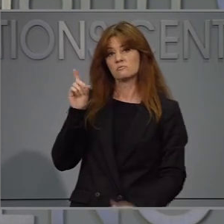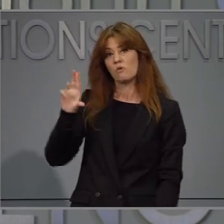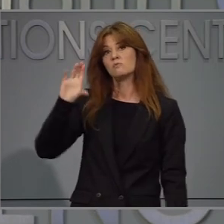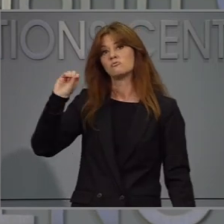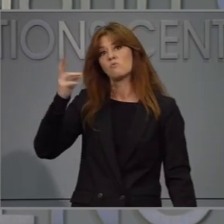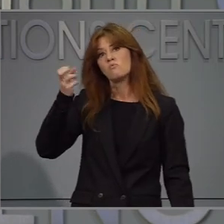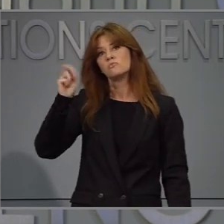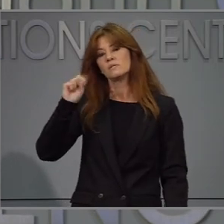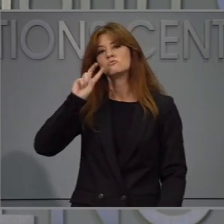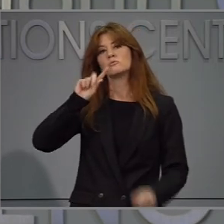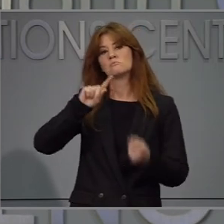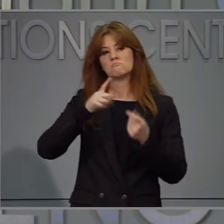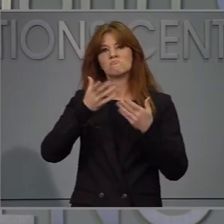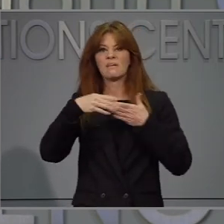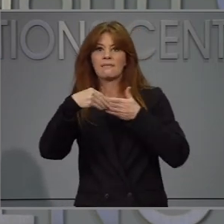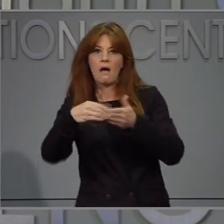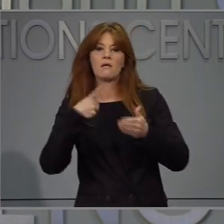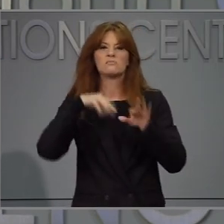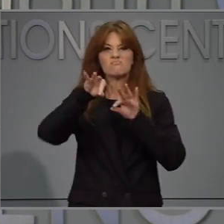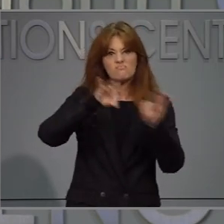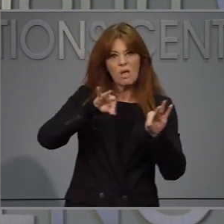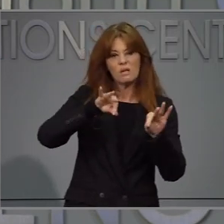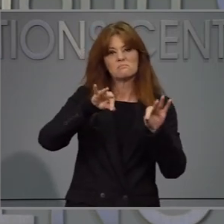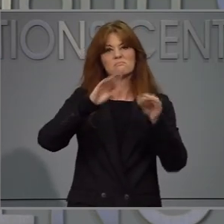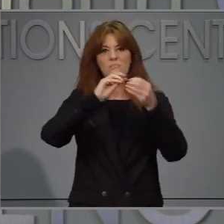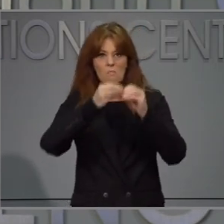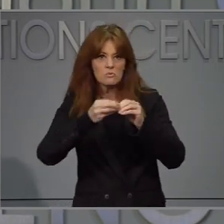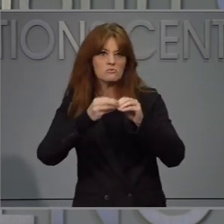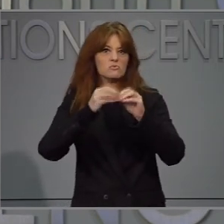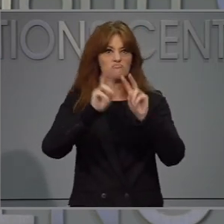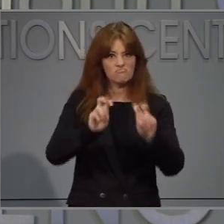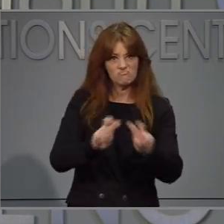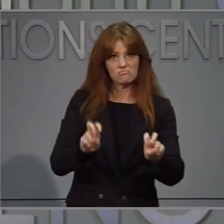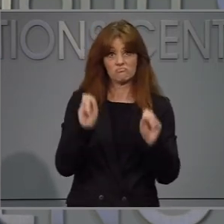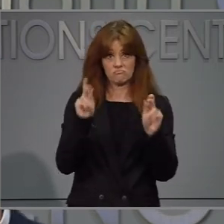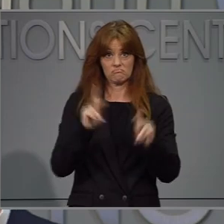to walk us through the data. Dr. Cohen.